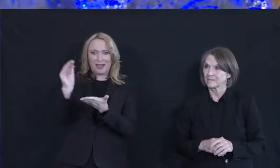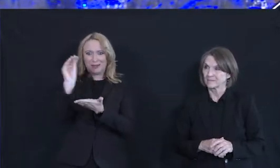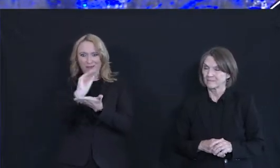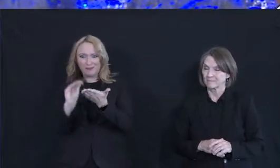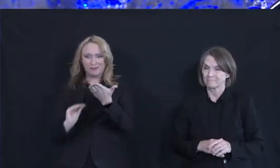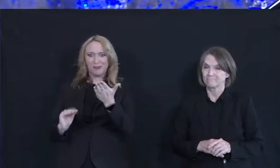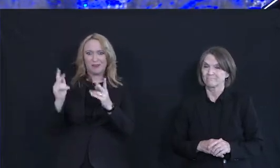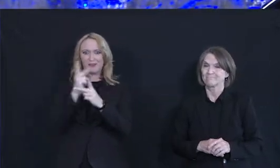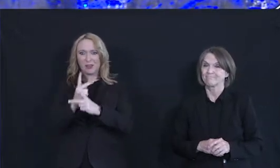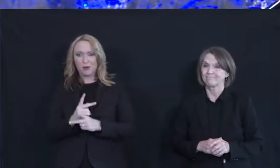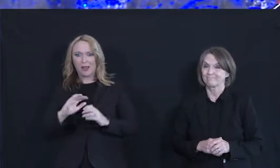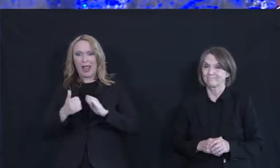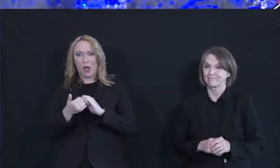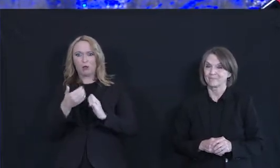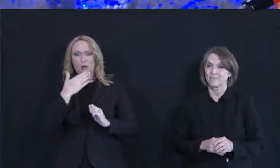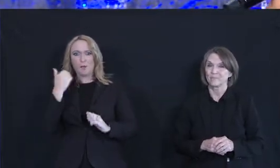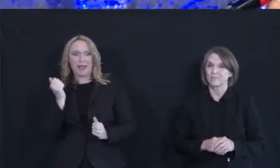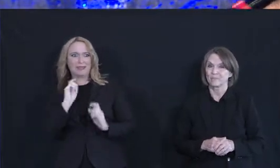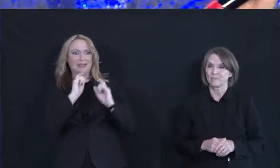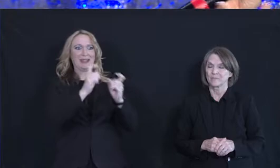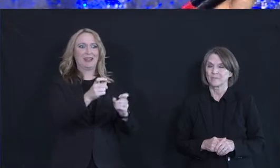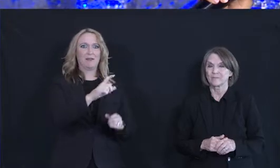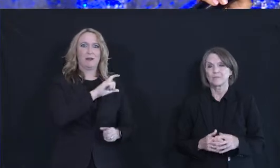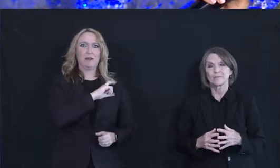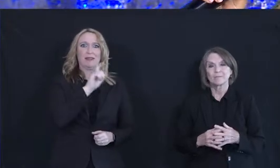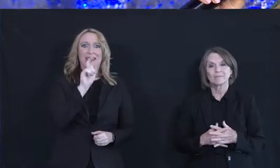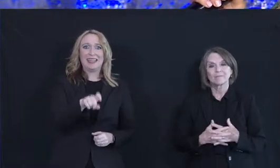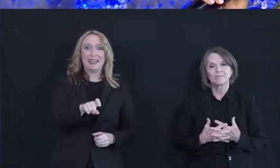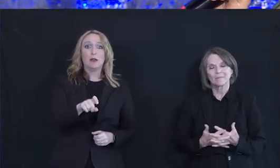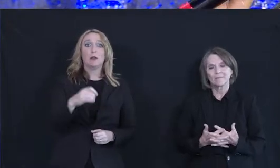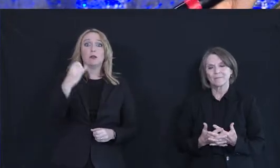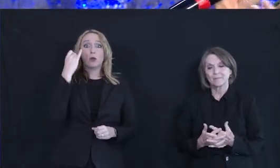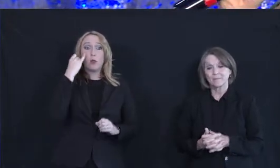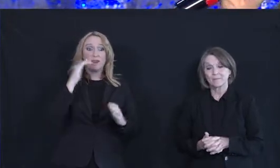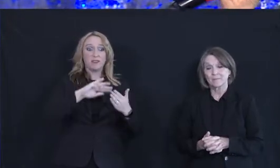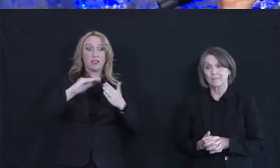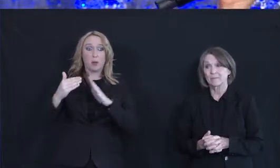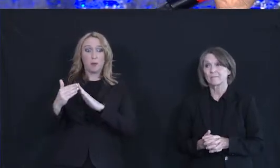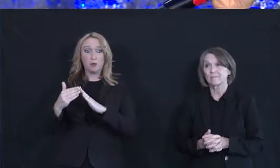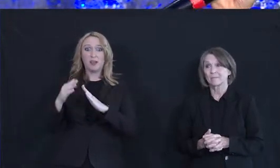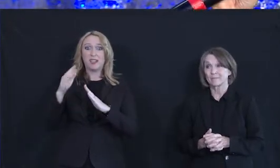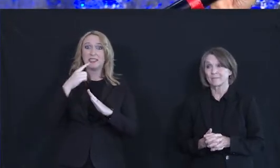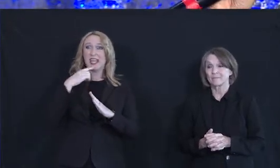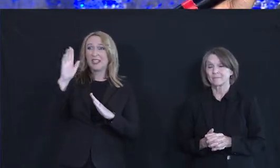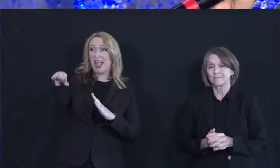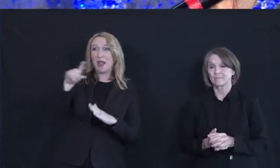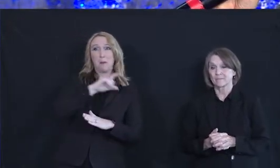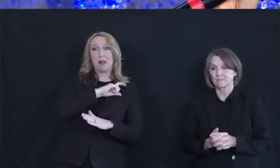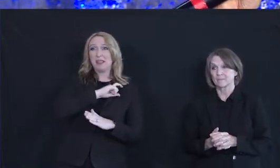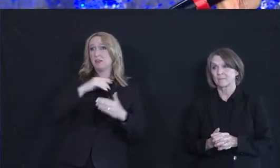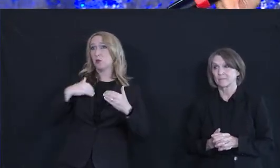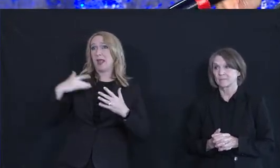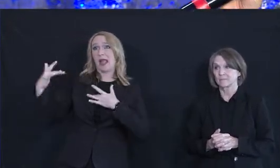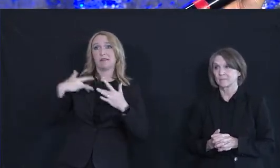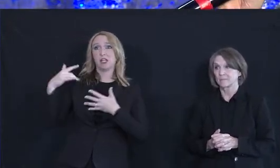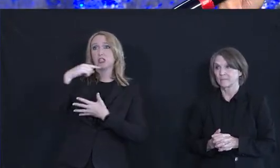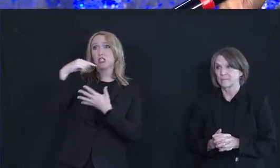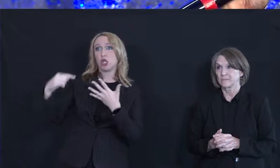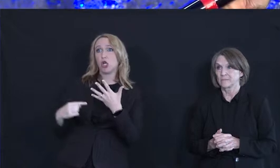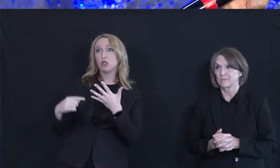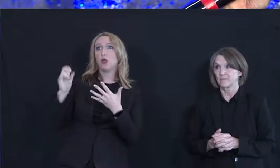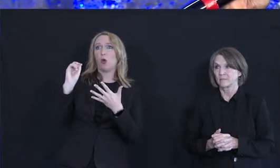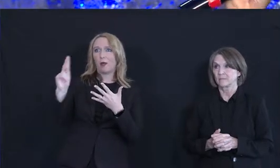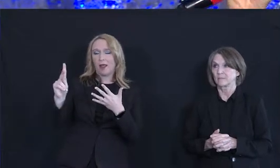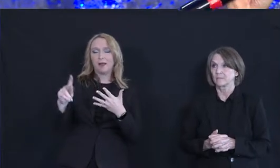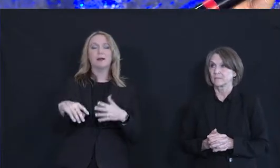point on their district and the things that people are saying to them so if there's concerns in policing in our communities it's our job to really communicate those back but recognizing when you have a